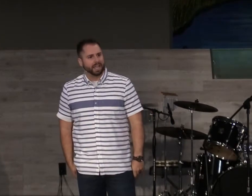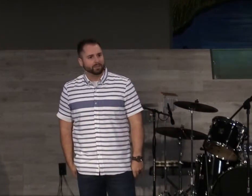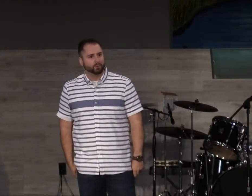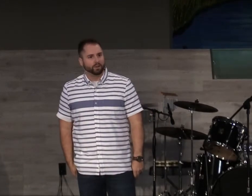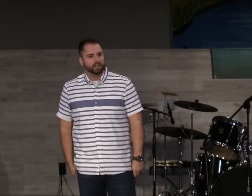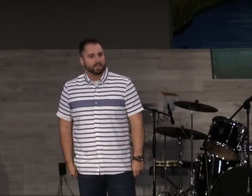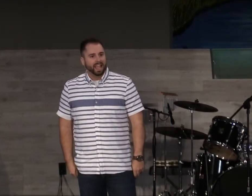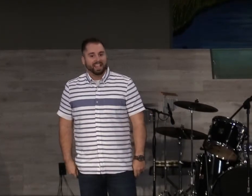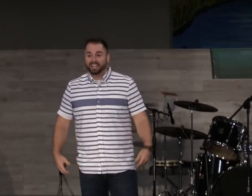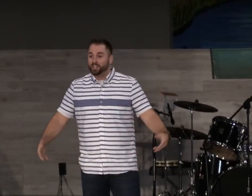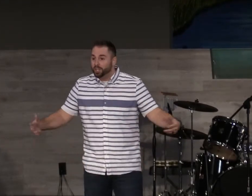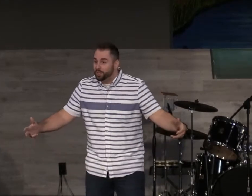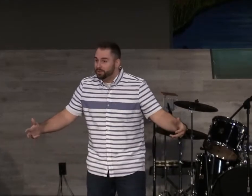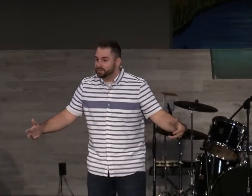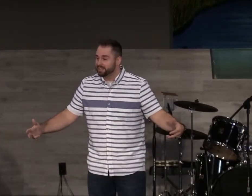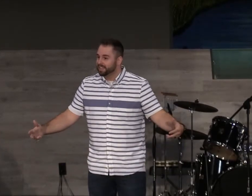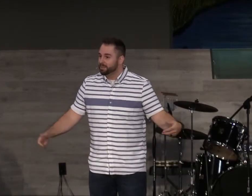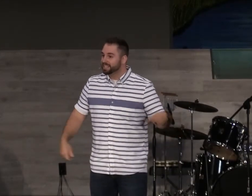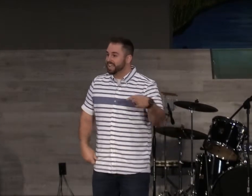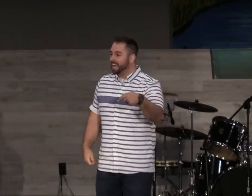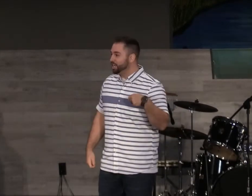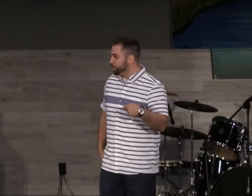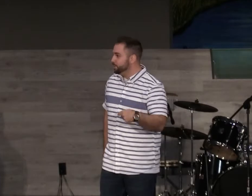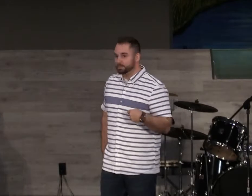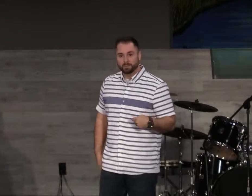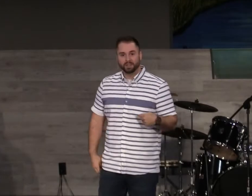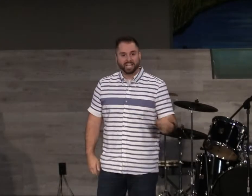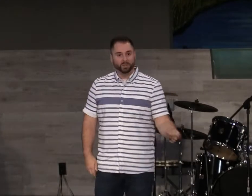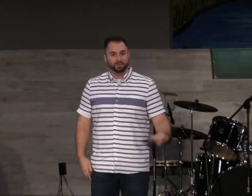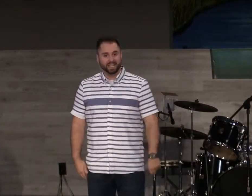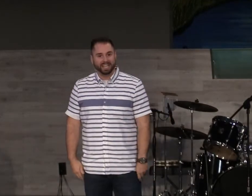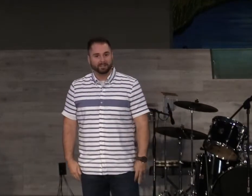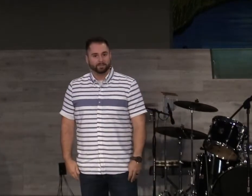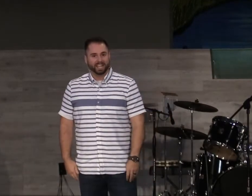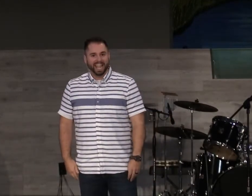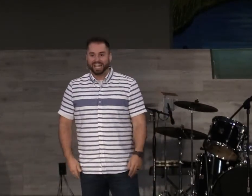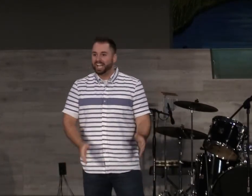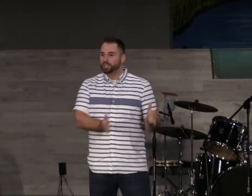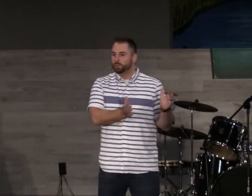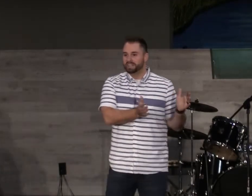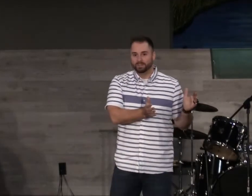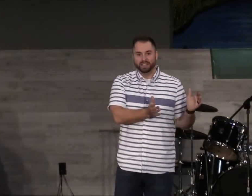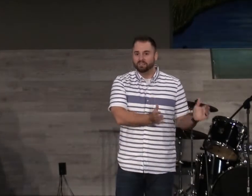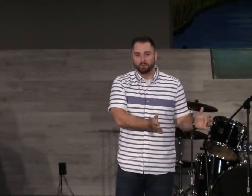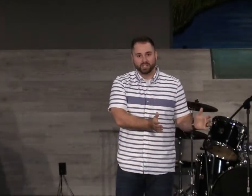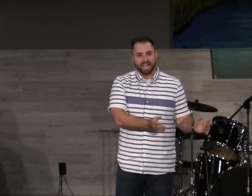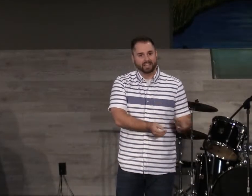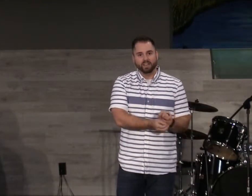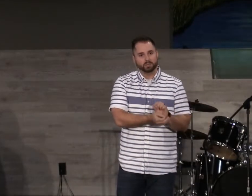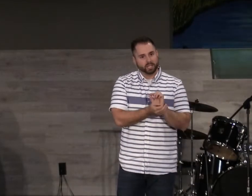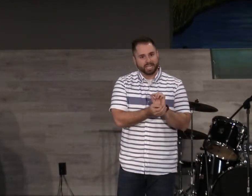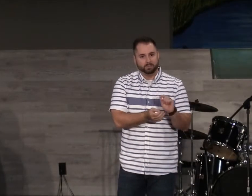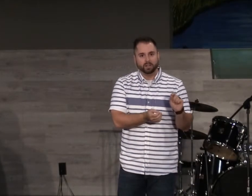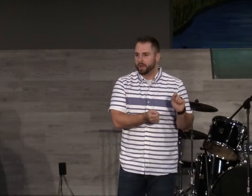stuff like that before. And that's good news because God can use people like you and me. And God took what Levi was good